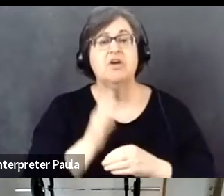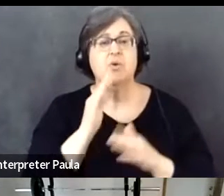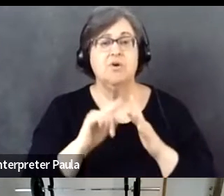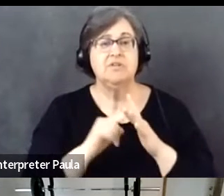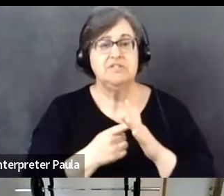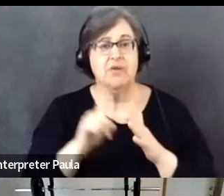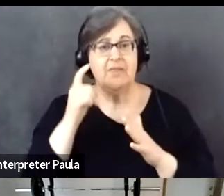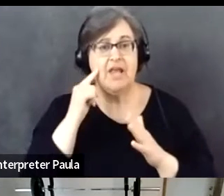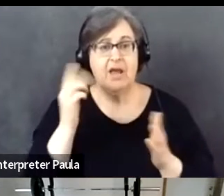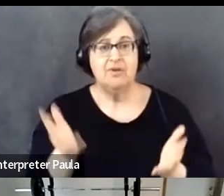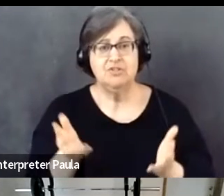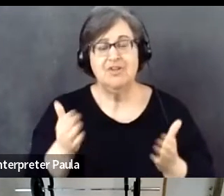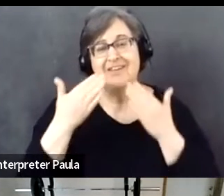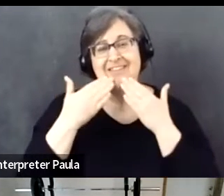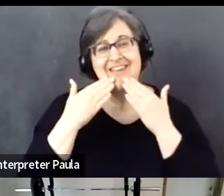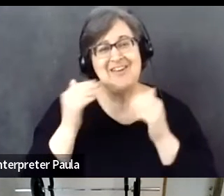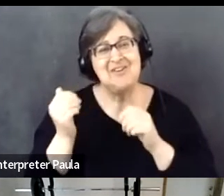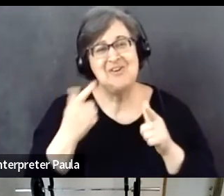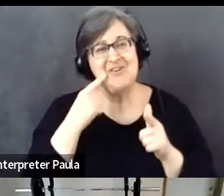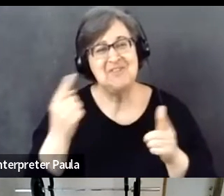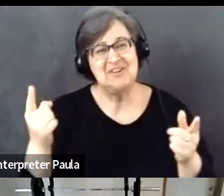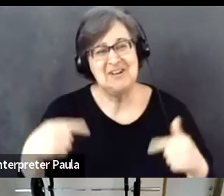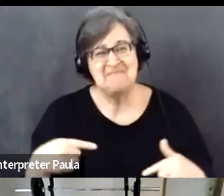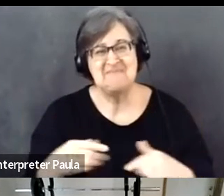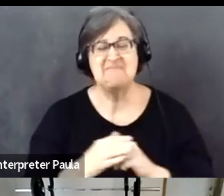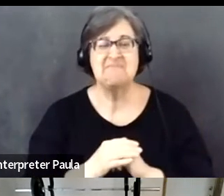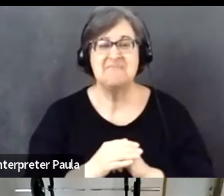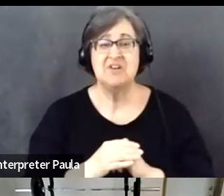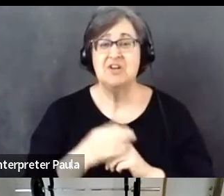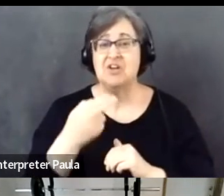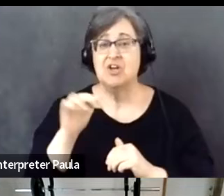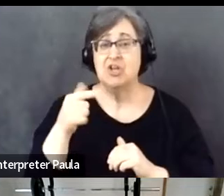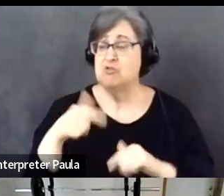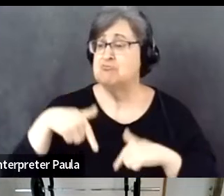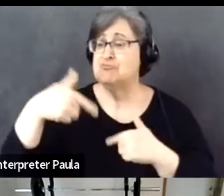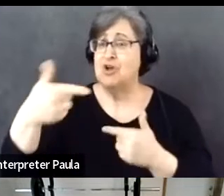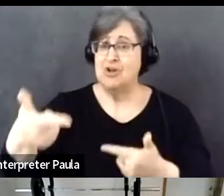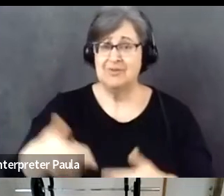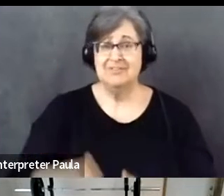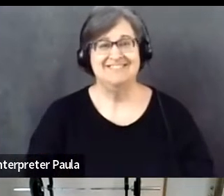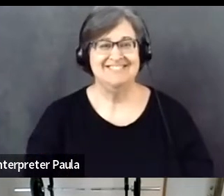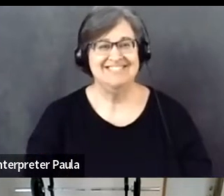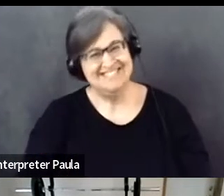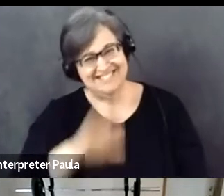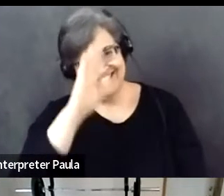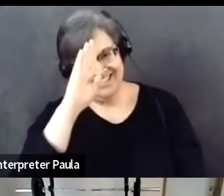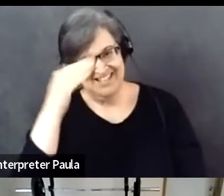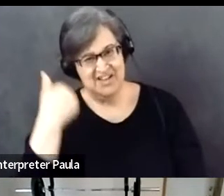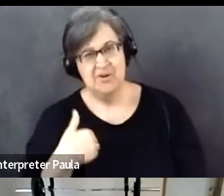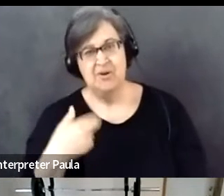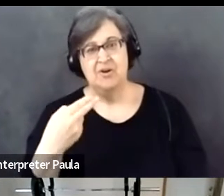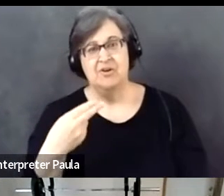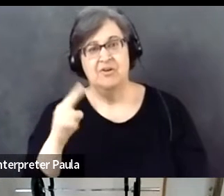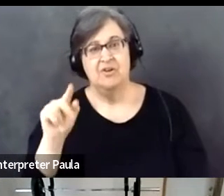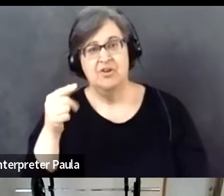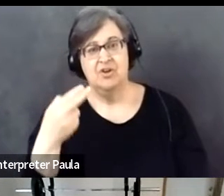Chat. So thank you everybody for attending, and Hugh, take it away. Okay. Hi, I'm Hugh Kelly. I'm the